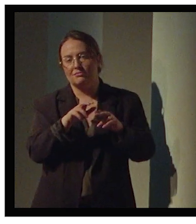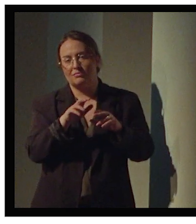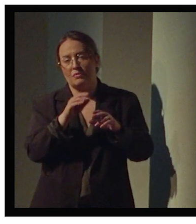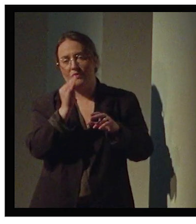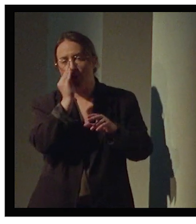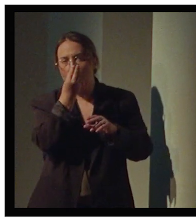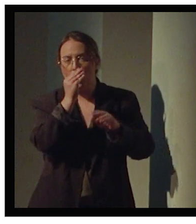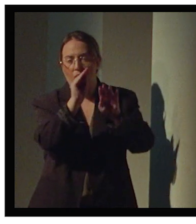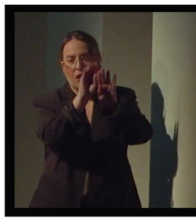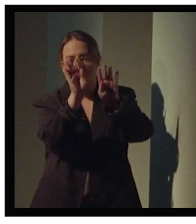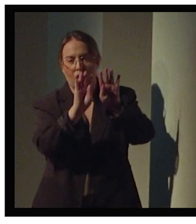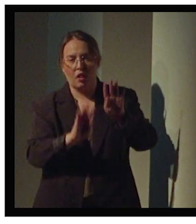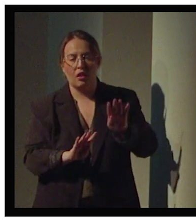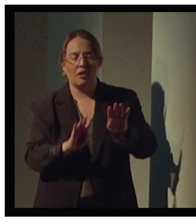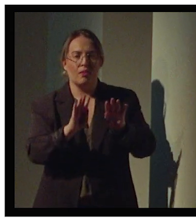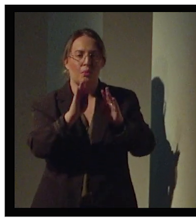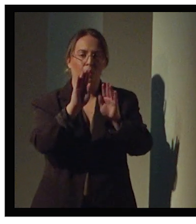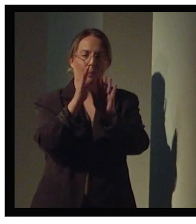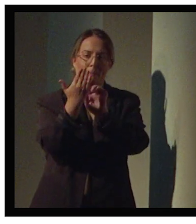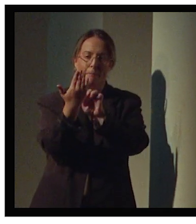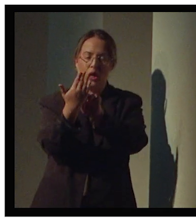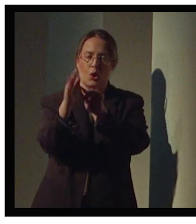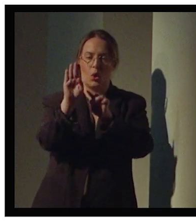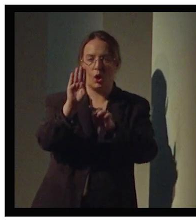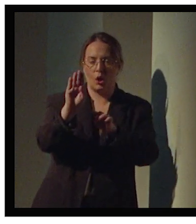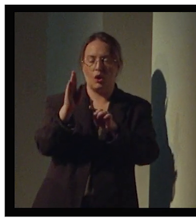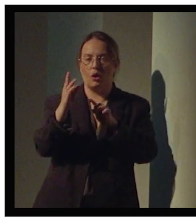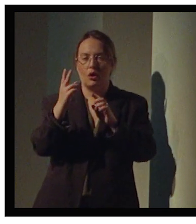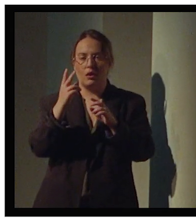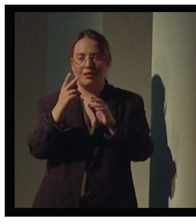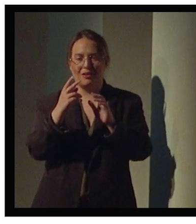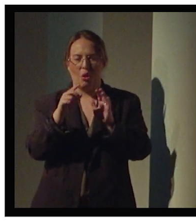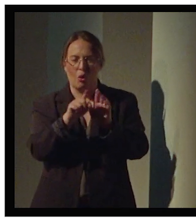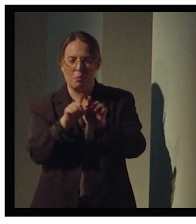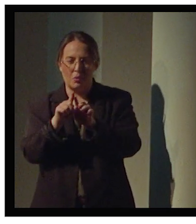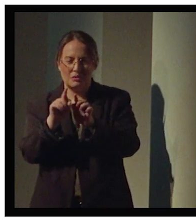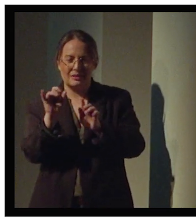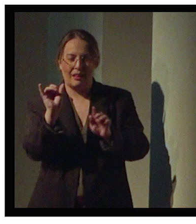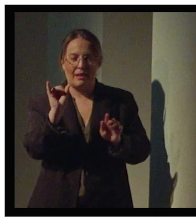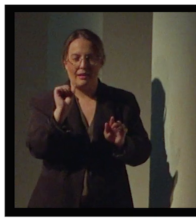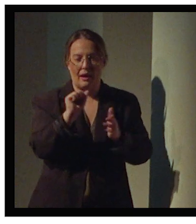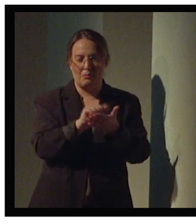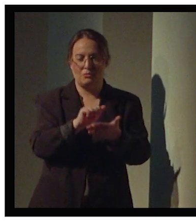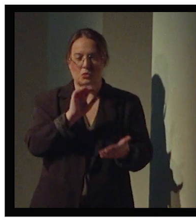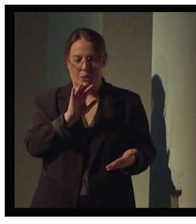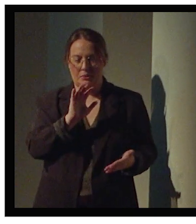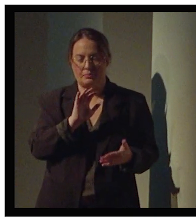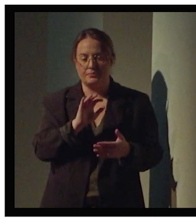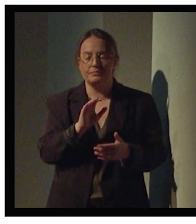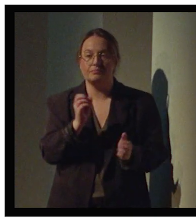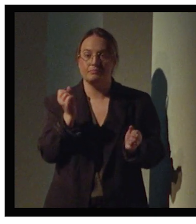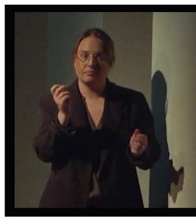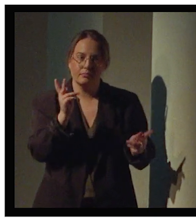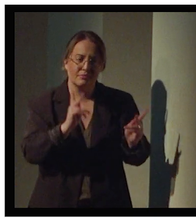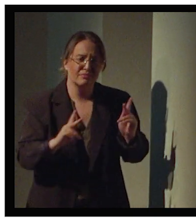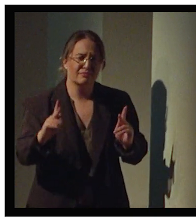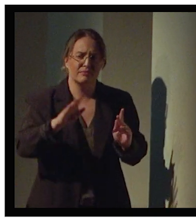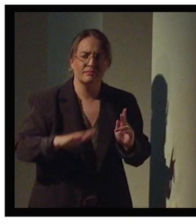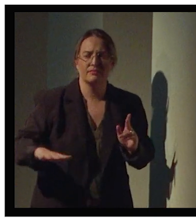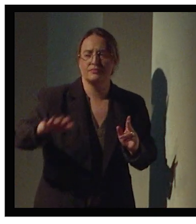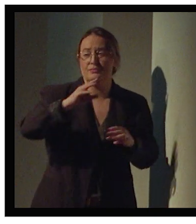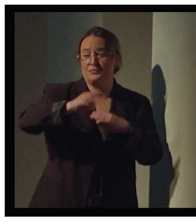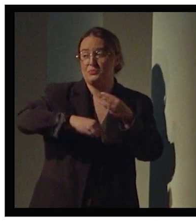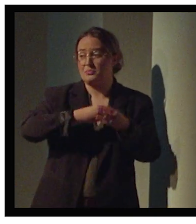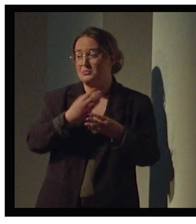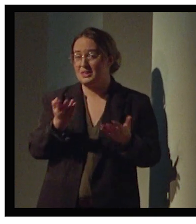framed mirror and sheet music almost read as abstractions. So many people around the world, all of us in